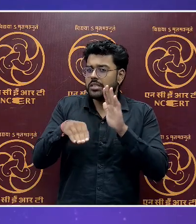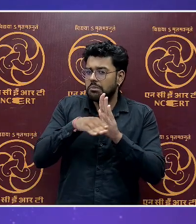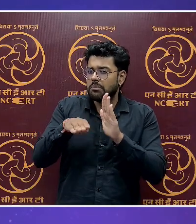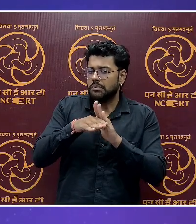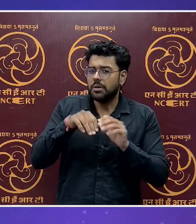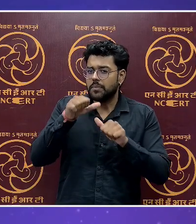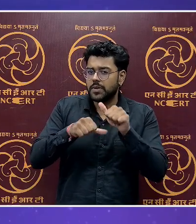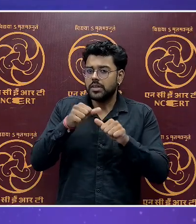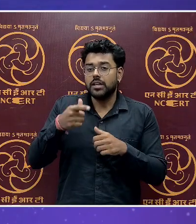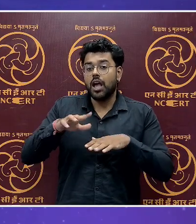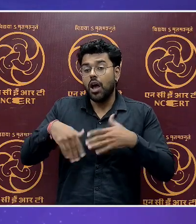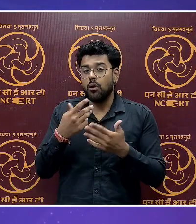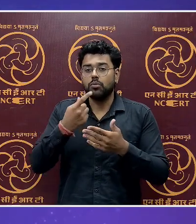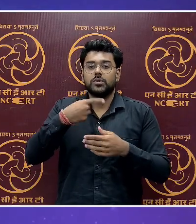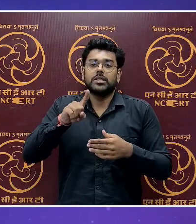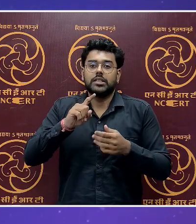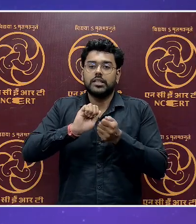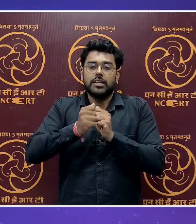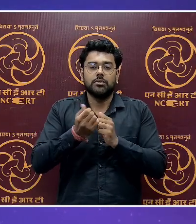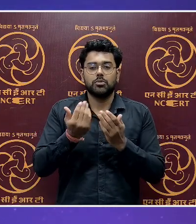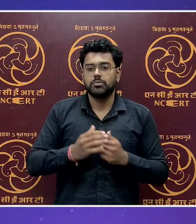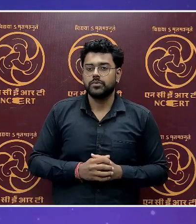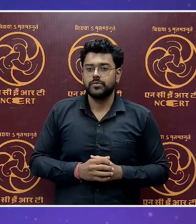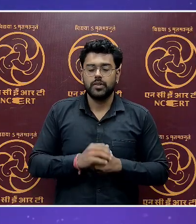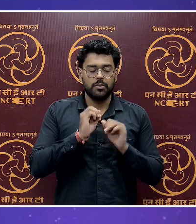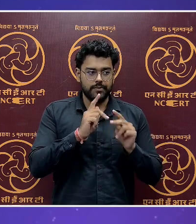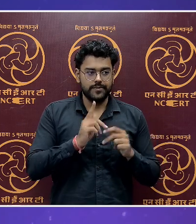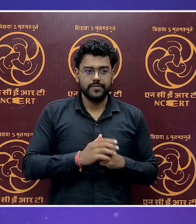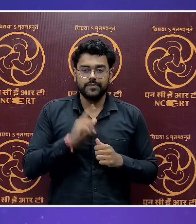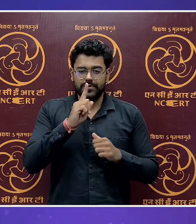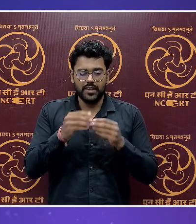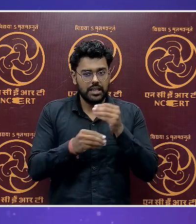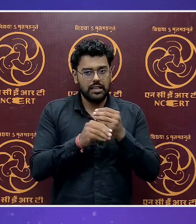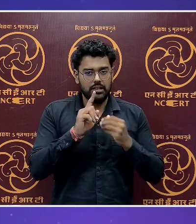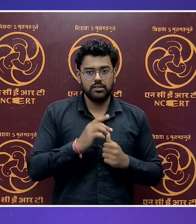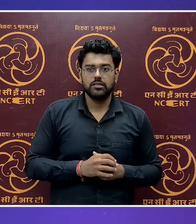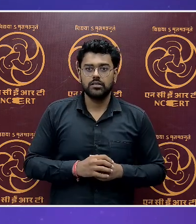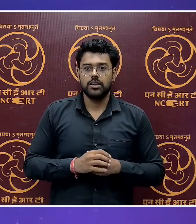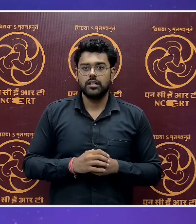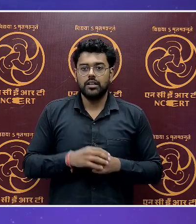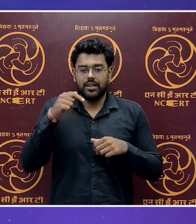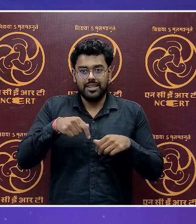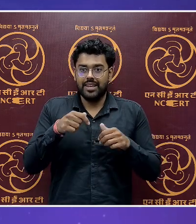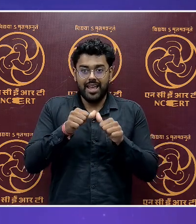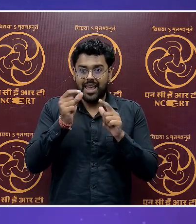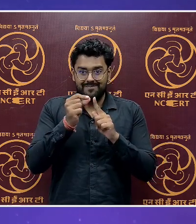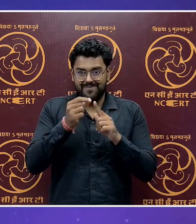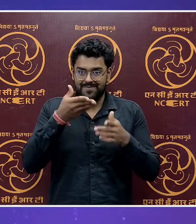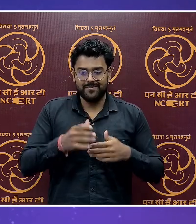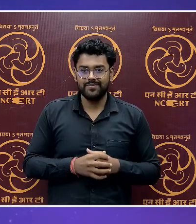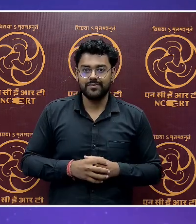they can request a correction? Yeah. So not only that, I can add one more thing, Sure. because this is the application.